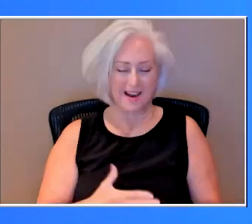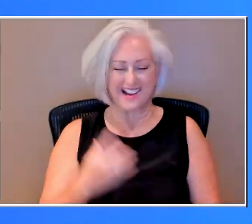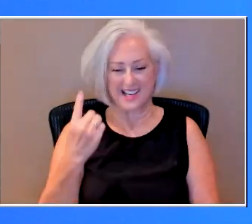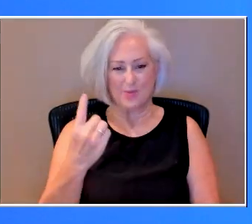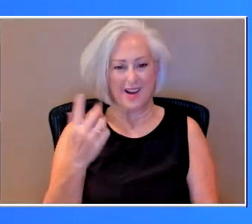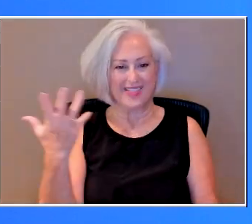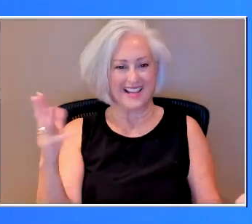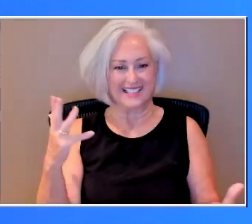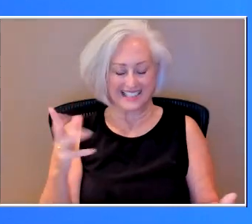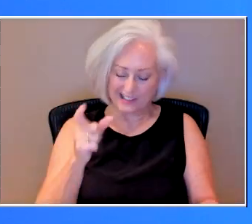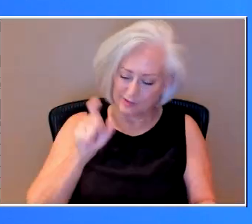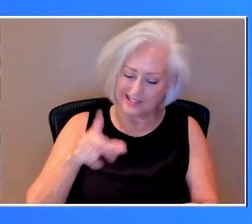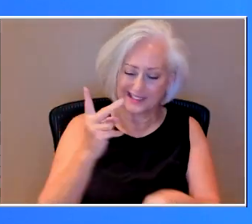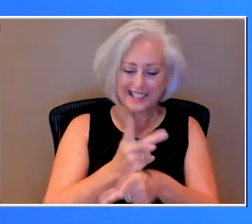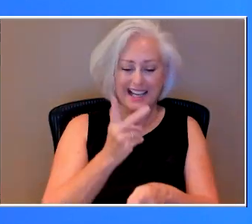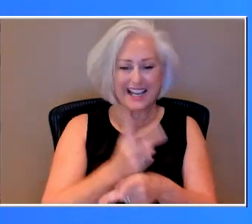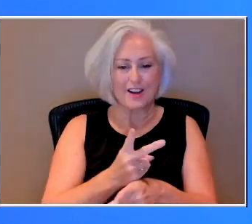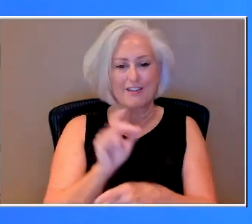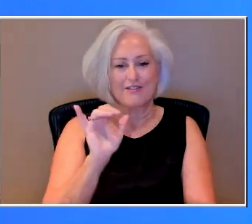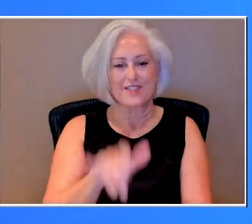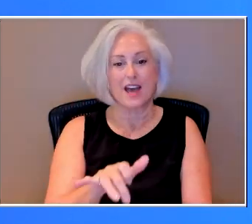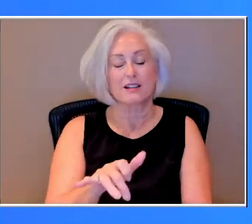probably take care of it. And then on top of that,